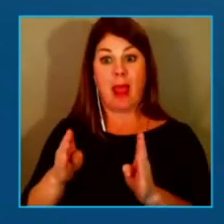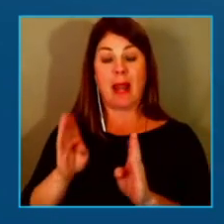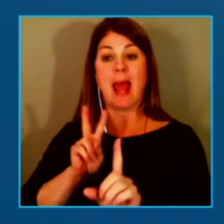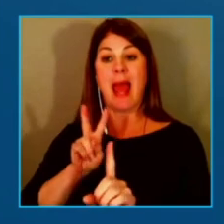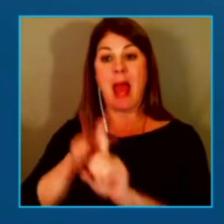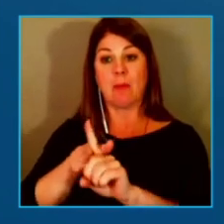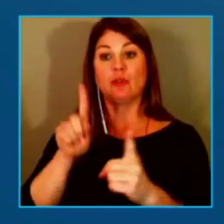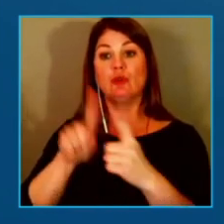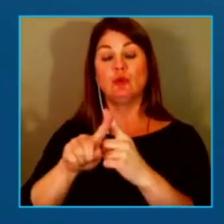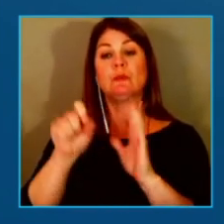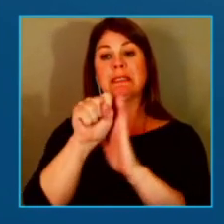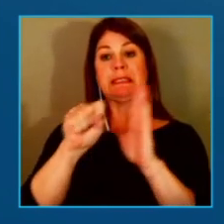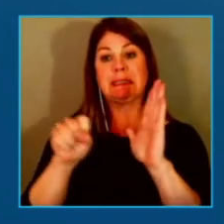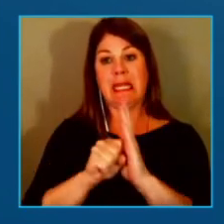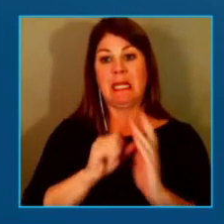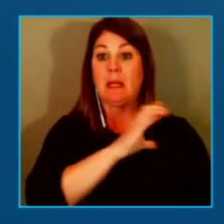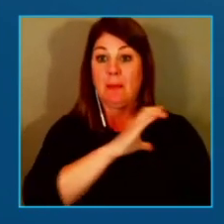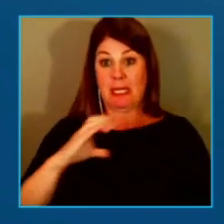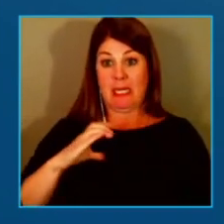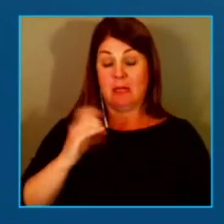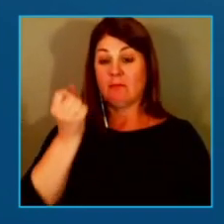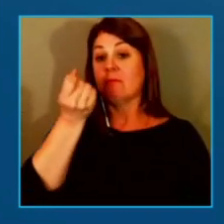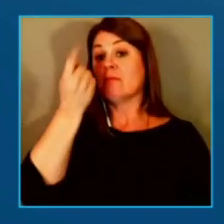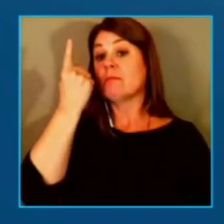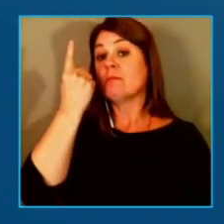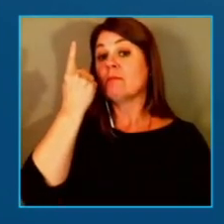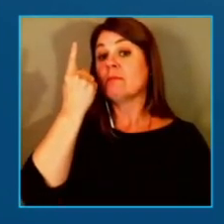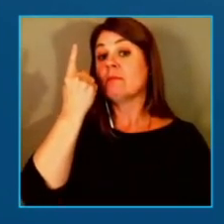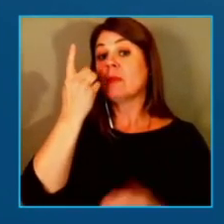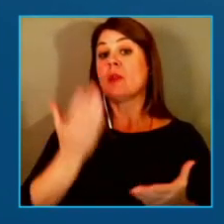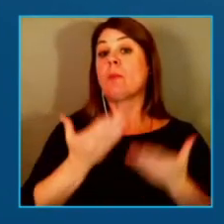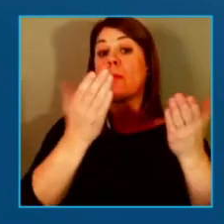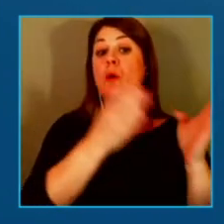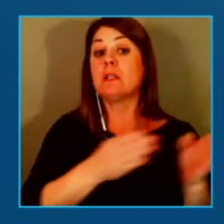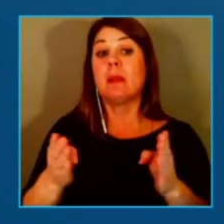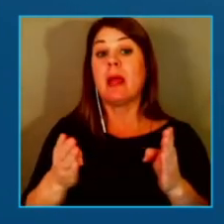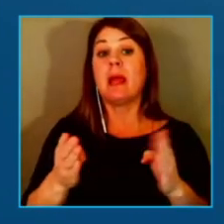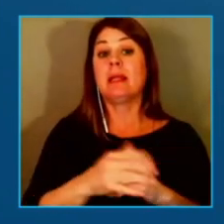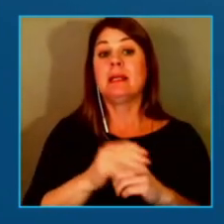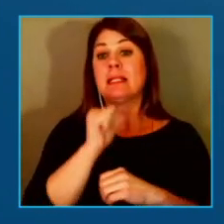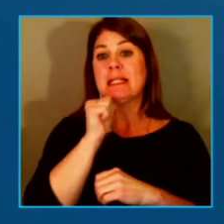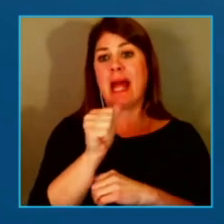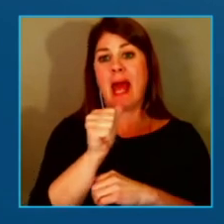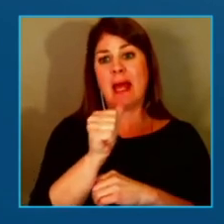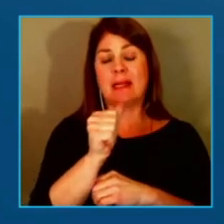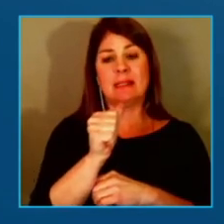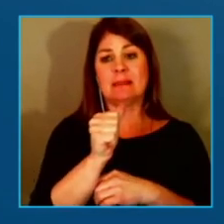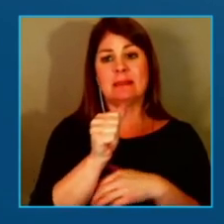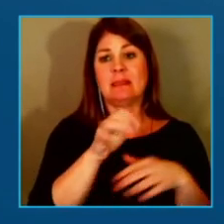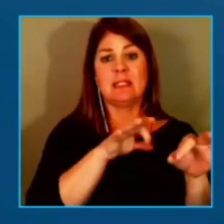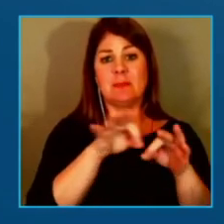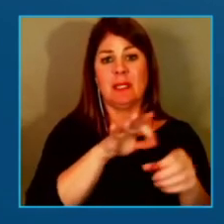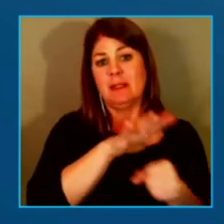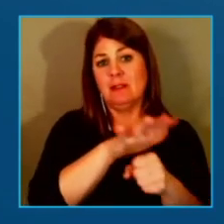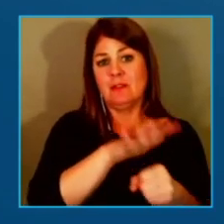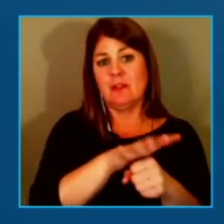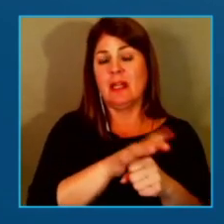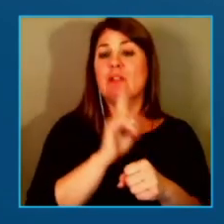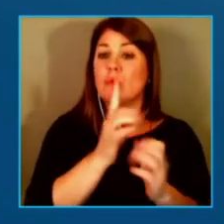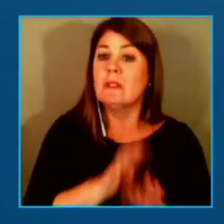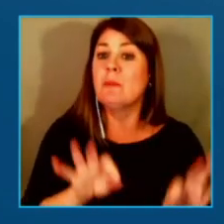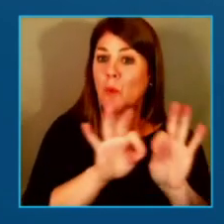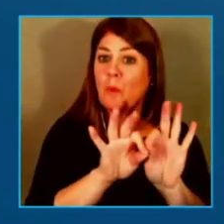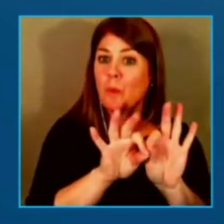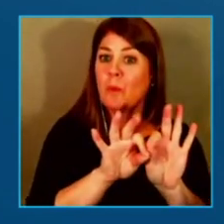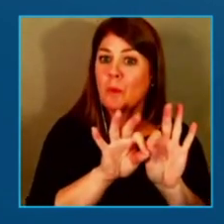state committee. However, the proposed plan does not go far enough. It is critical that